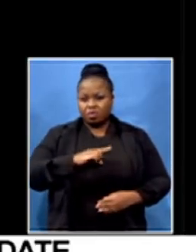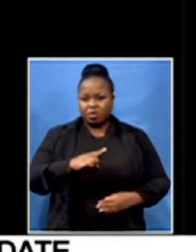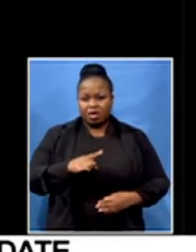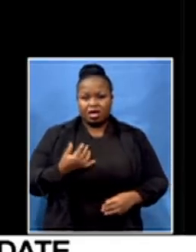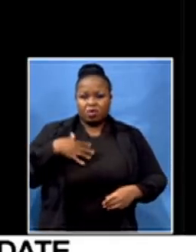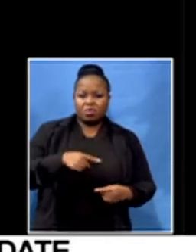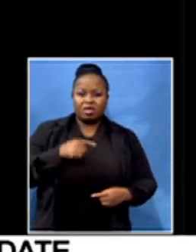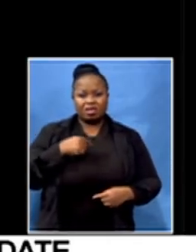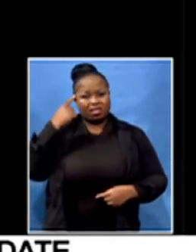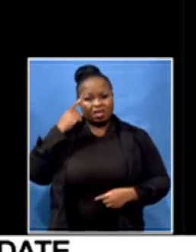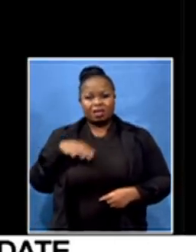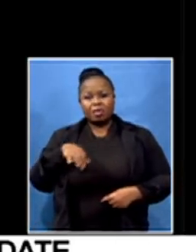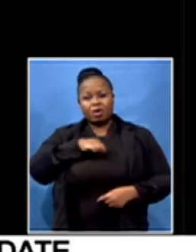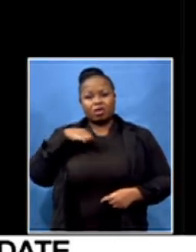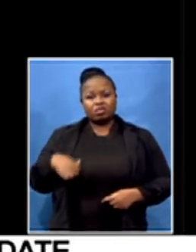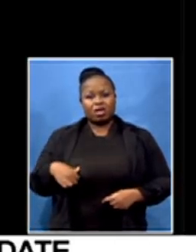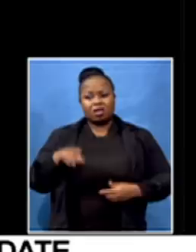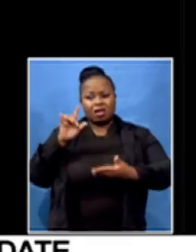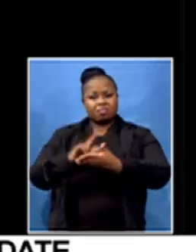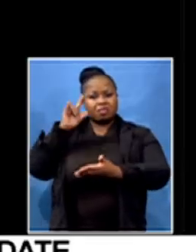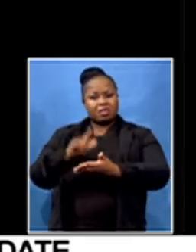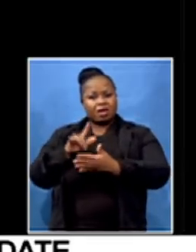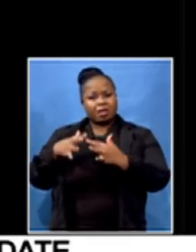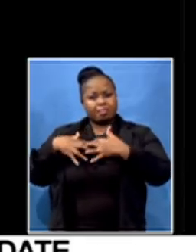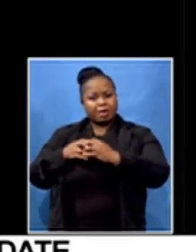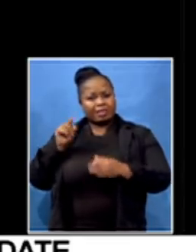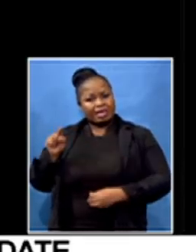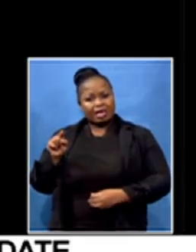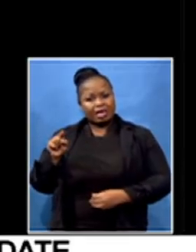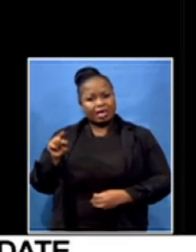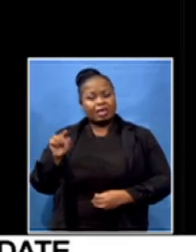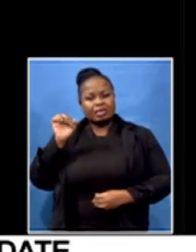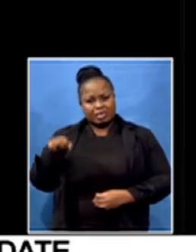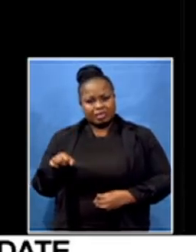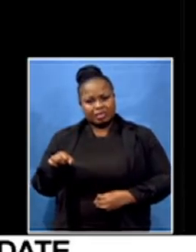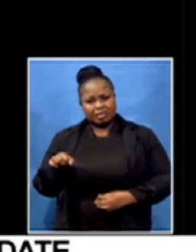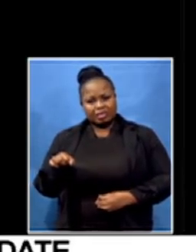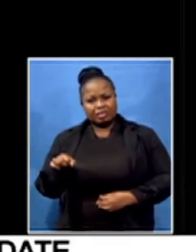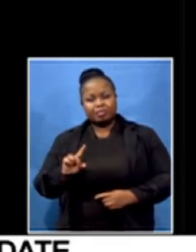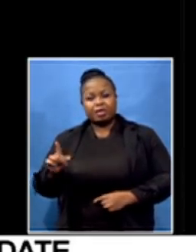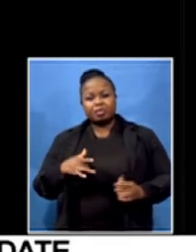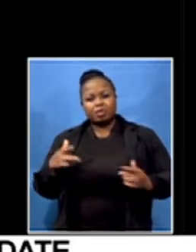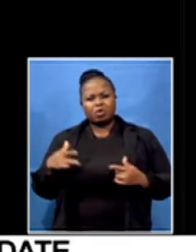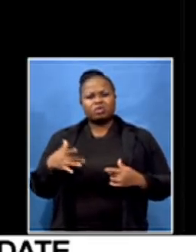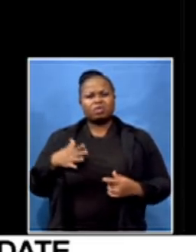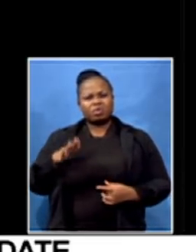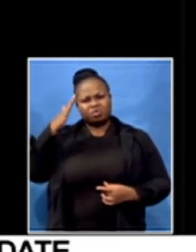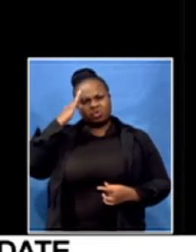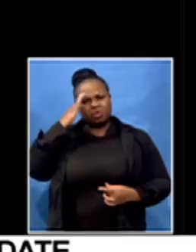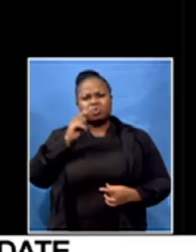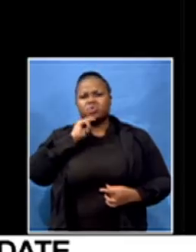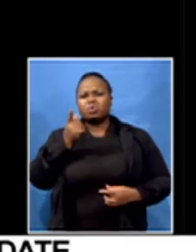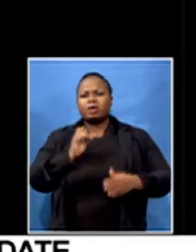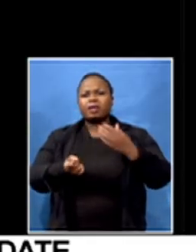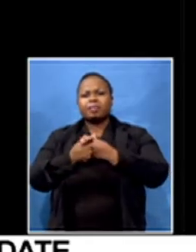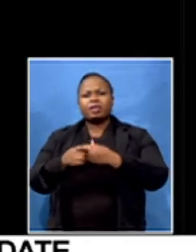in China. The coronavirus started there. And I'm concerned when I read what happened in China